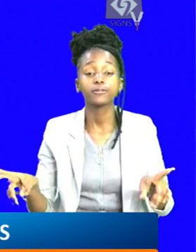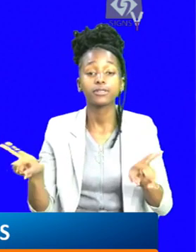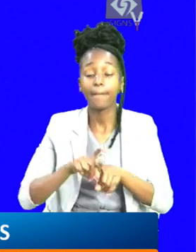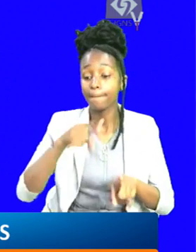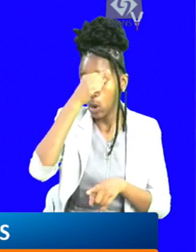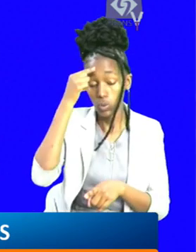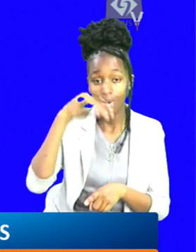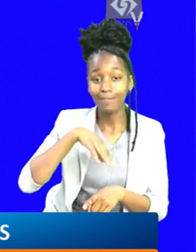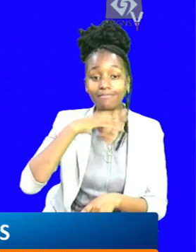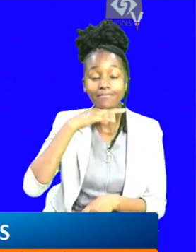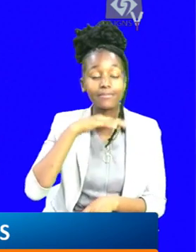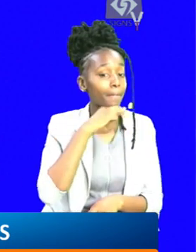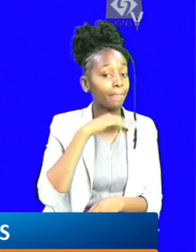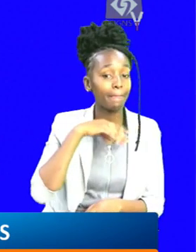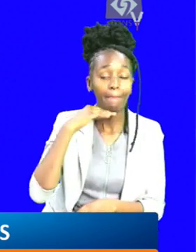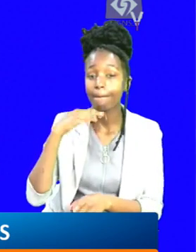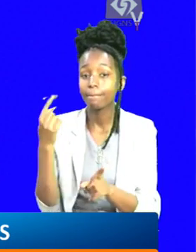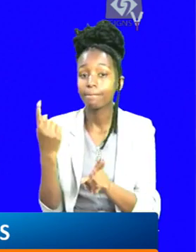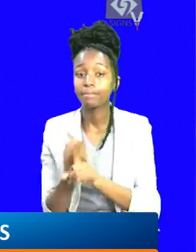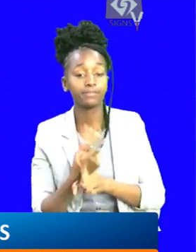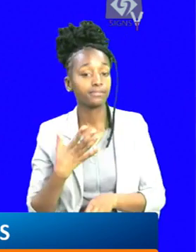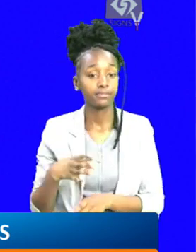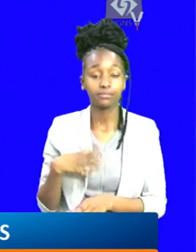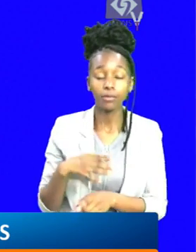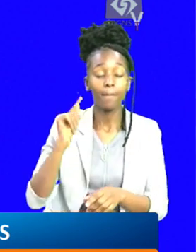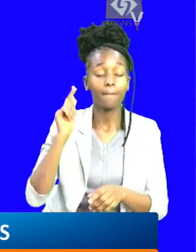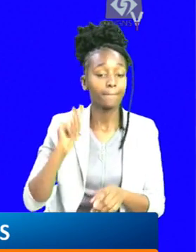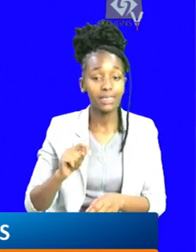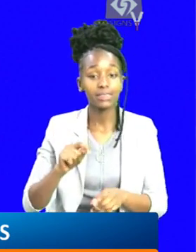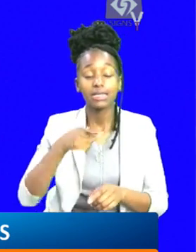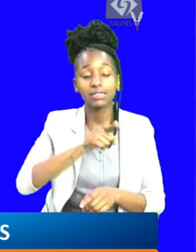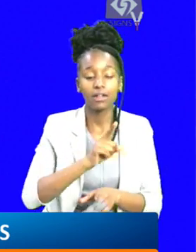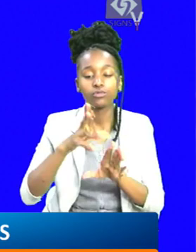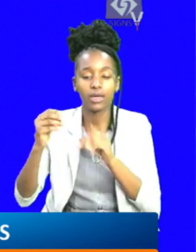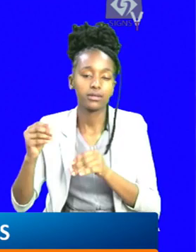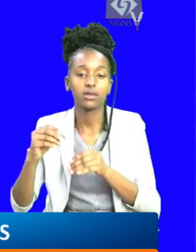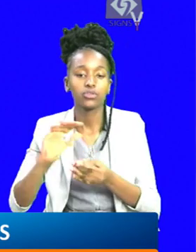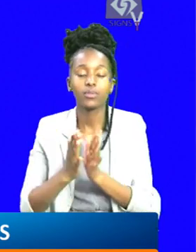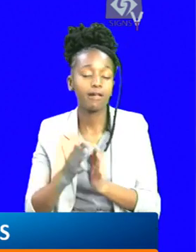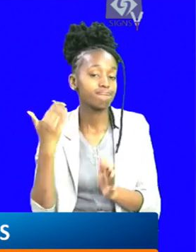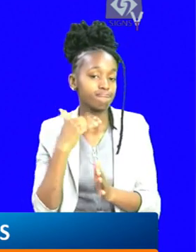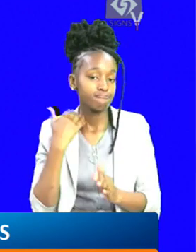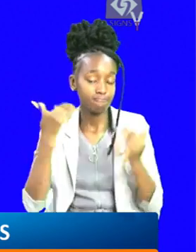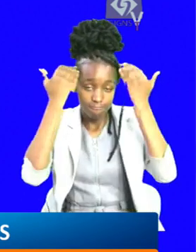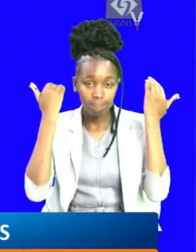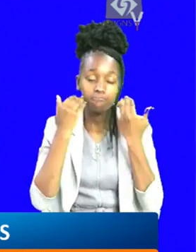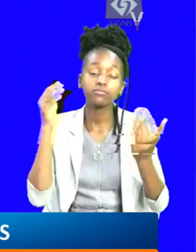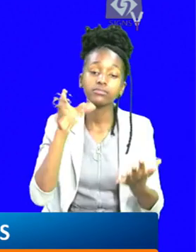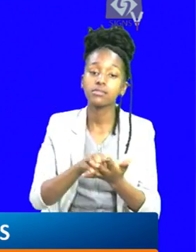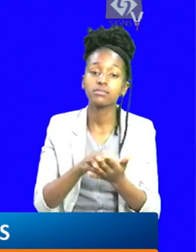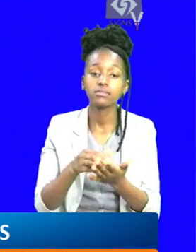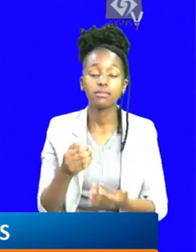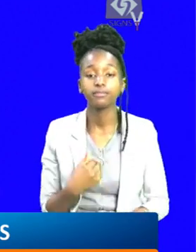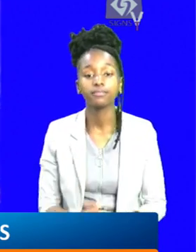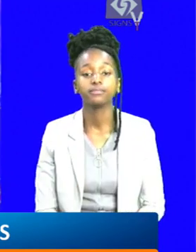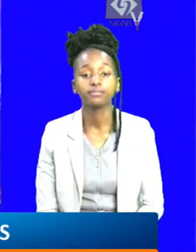criminals, and there's no difference between them and the Al-Shabaab who are killing our people, or the bandits who are